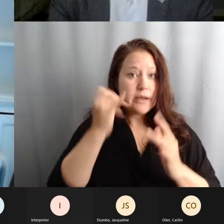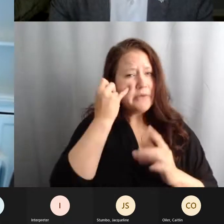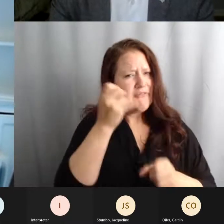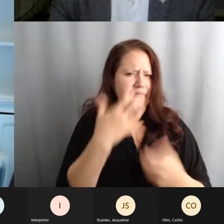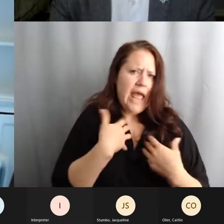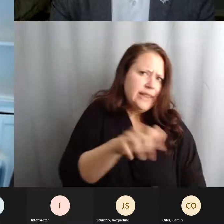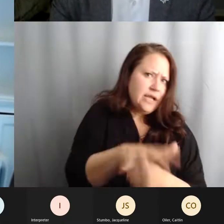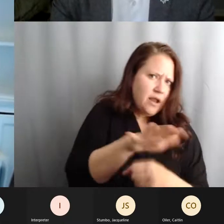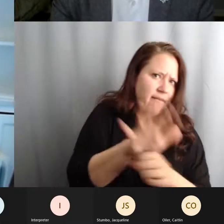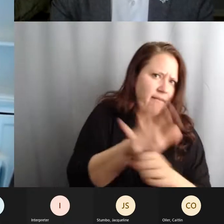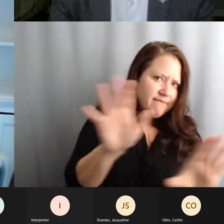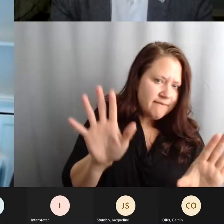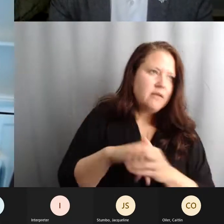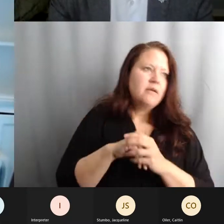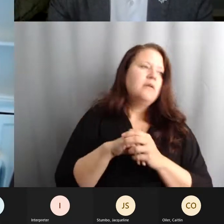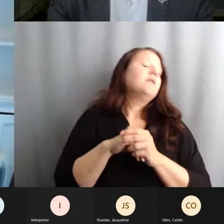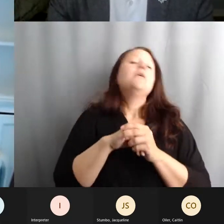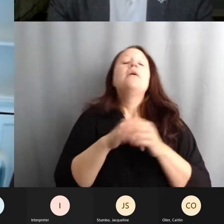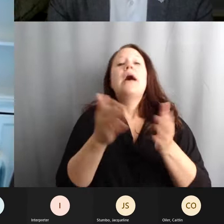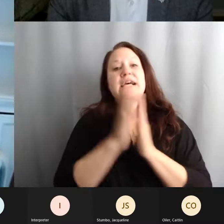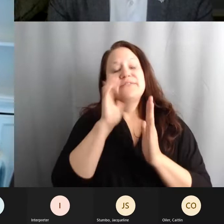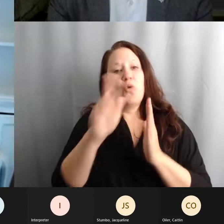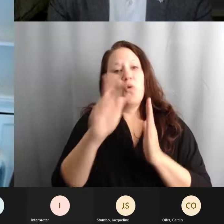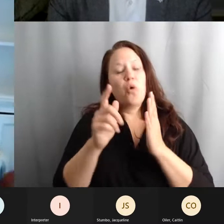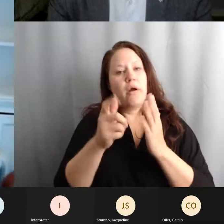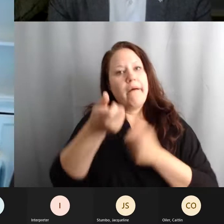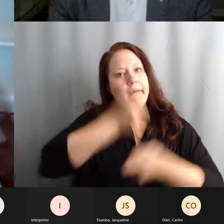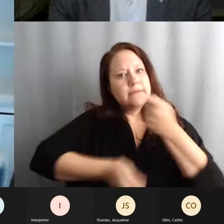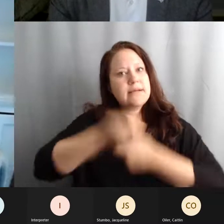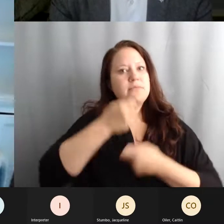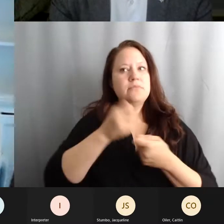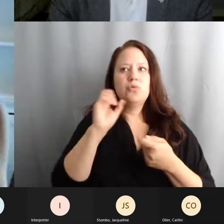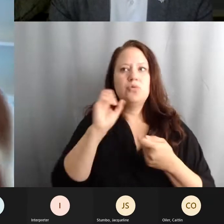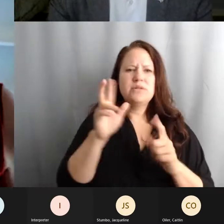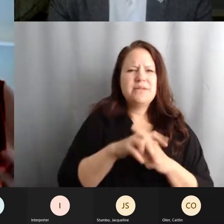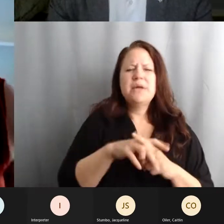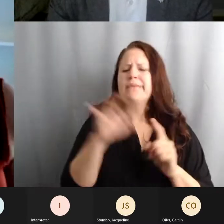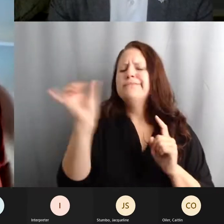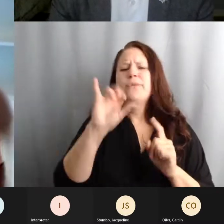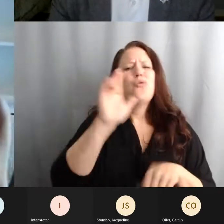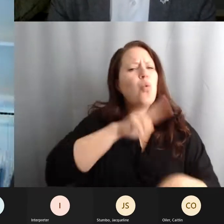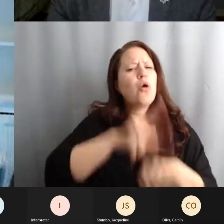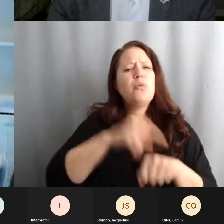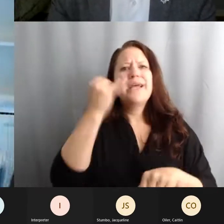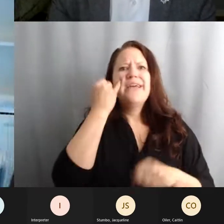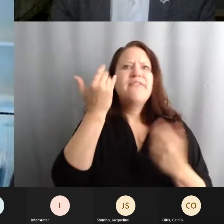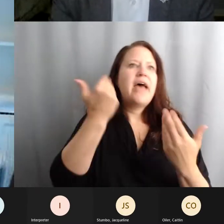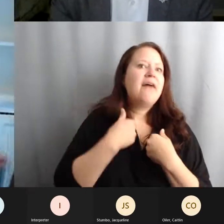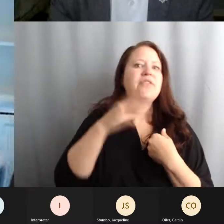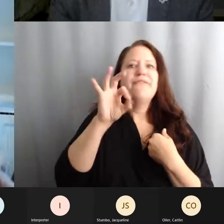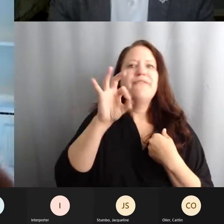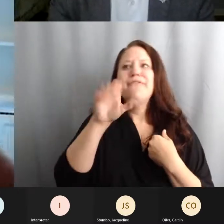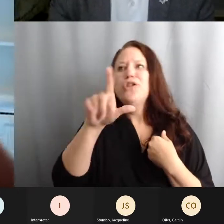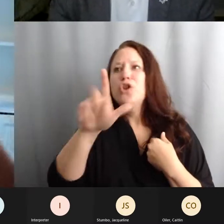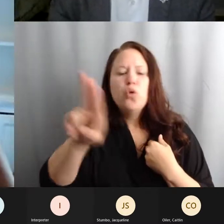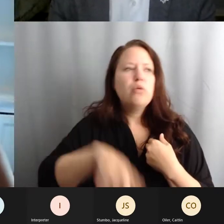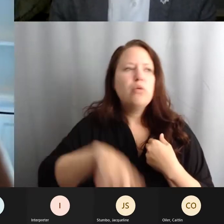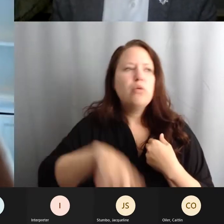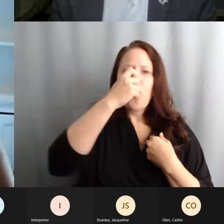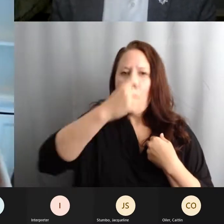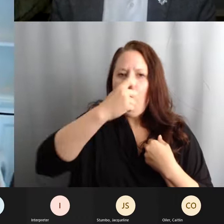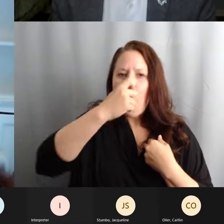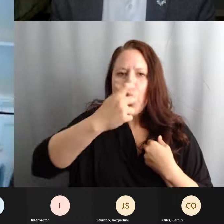do so, or you can ask for a substitute, or you can have an assignment, just like you would do if you had the flu or any other thing that took you out